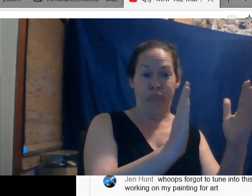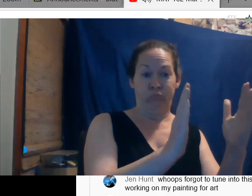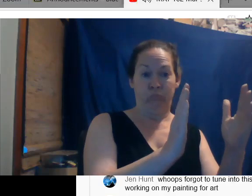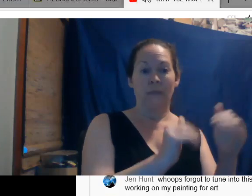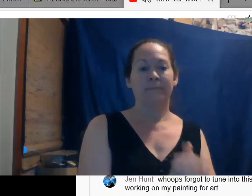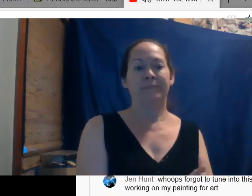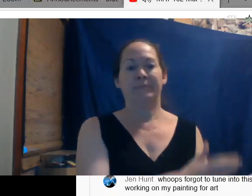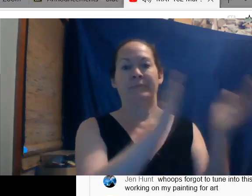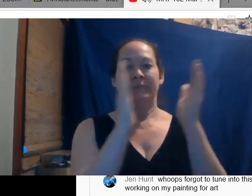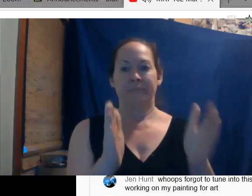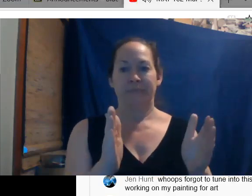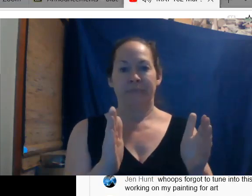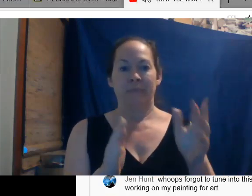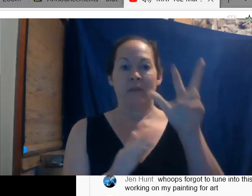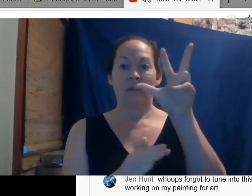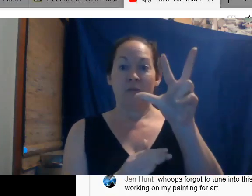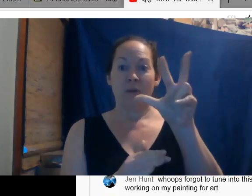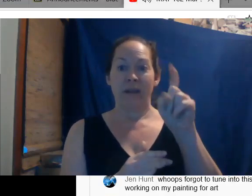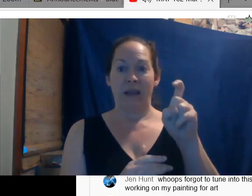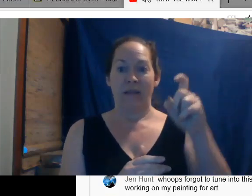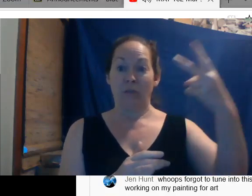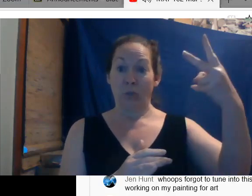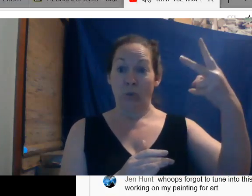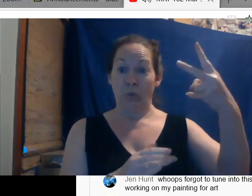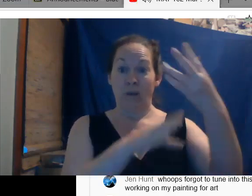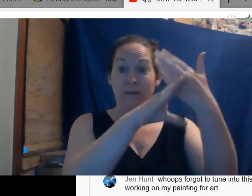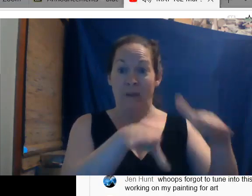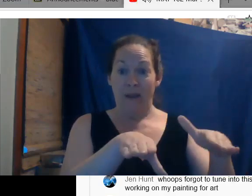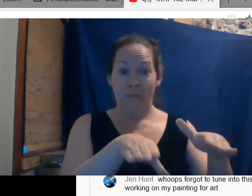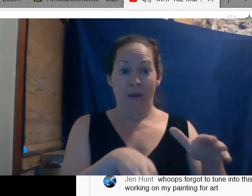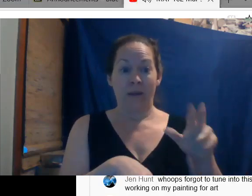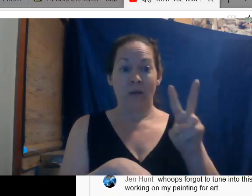3 divided by 2 is 3 halves.